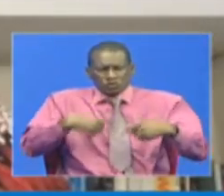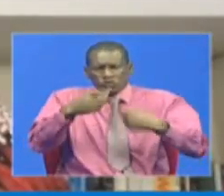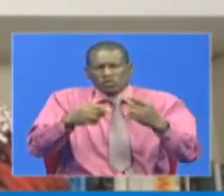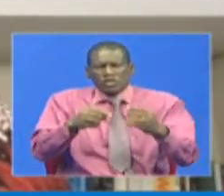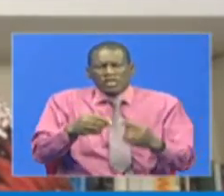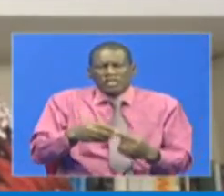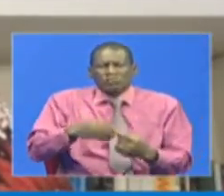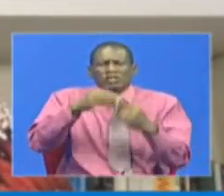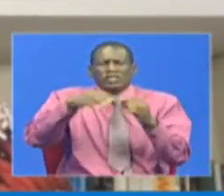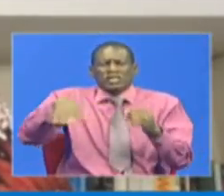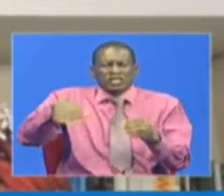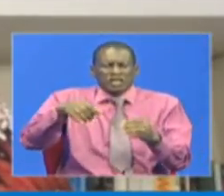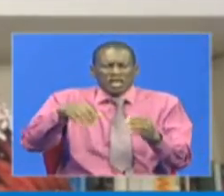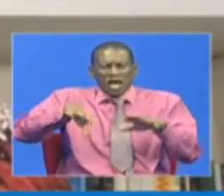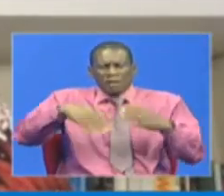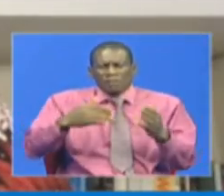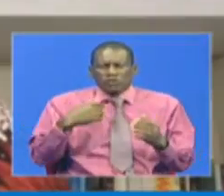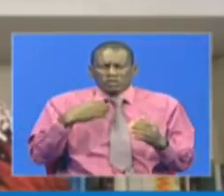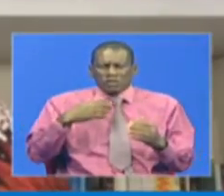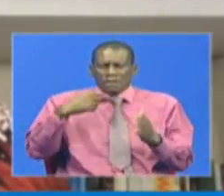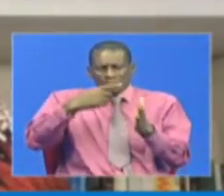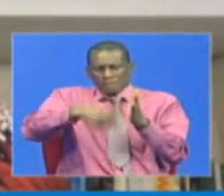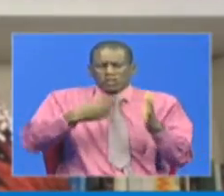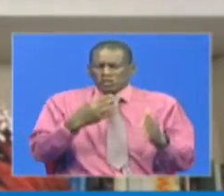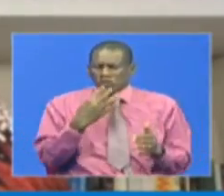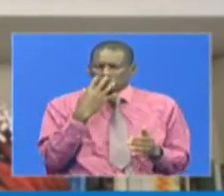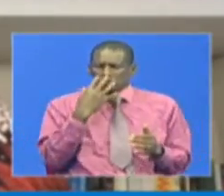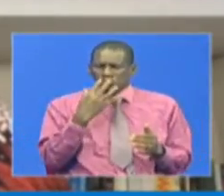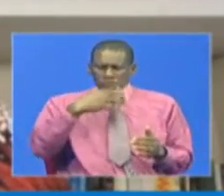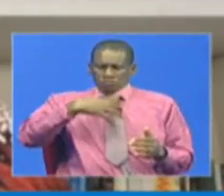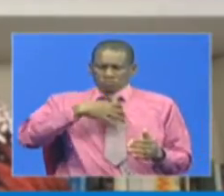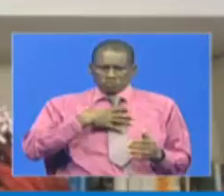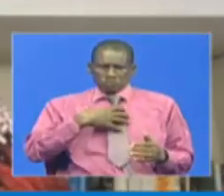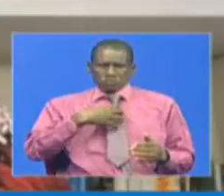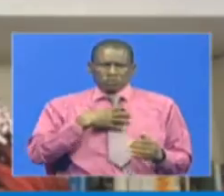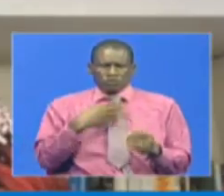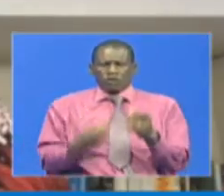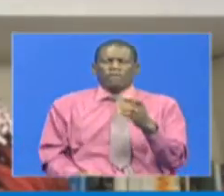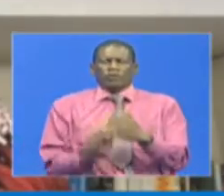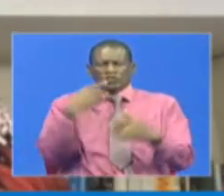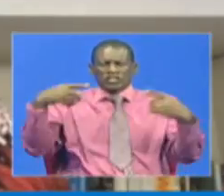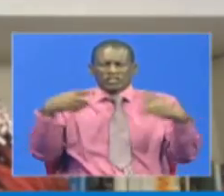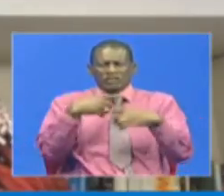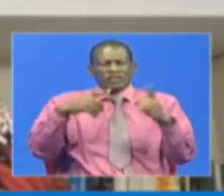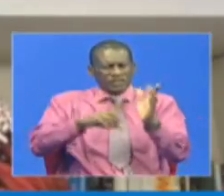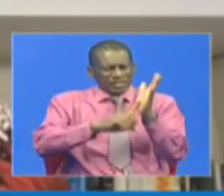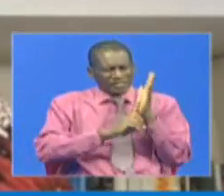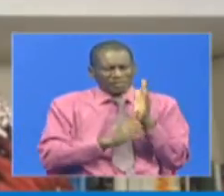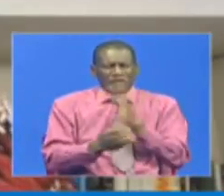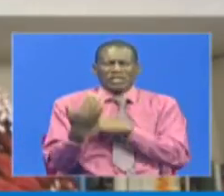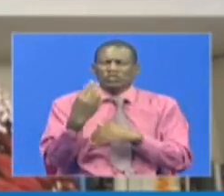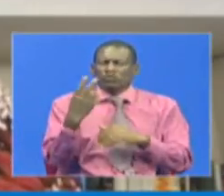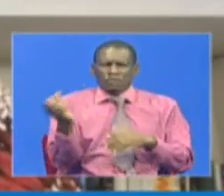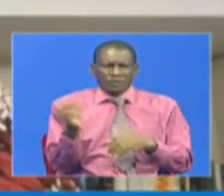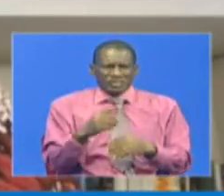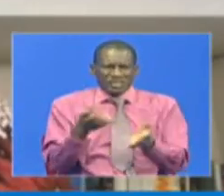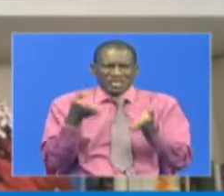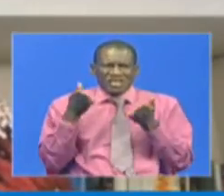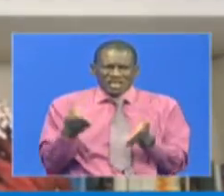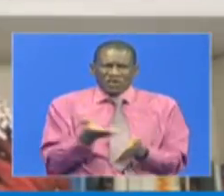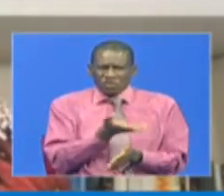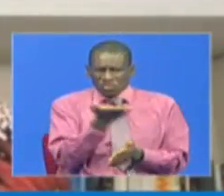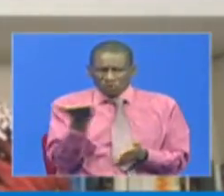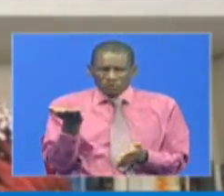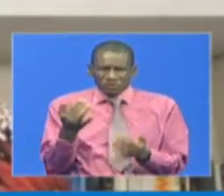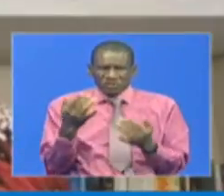ventilators. We have unveiled to the public various prototypes over the last 2 months. But now those prototypes are